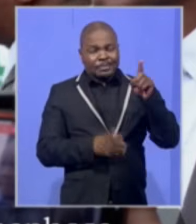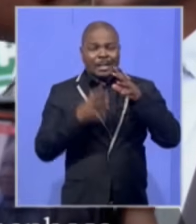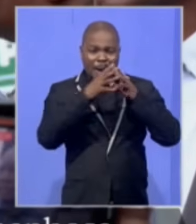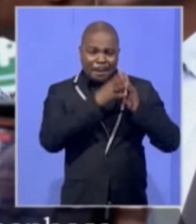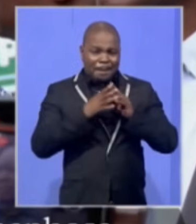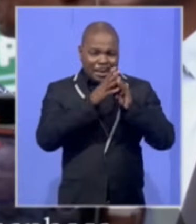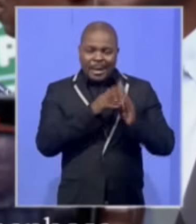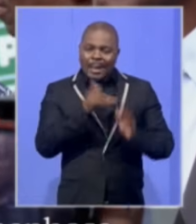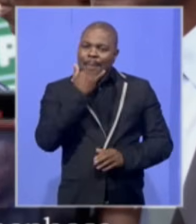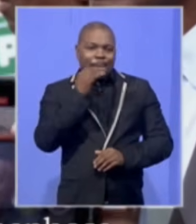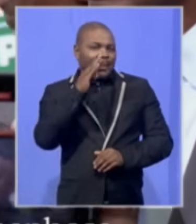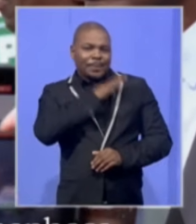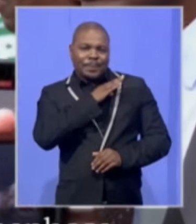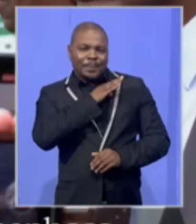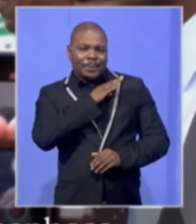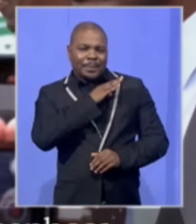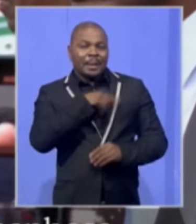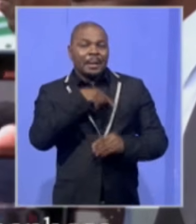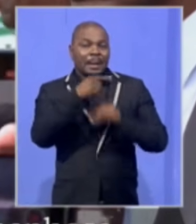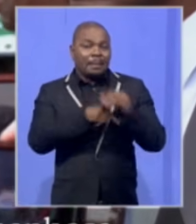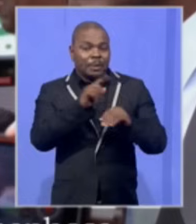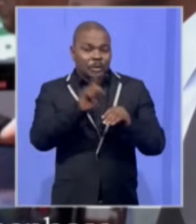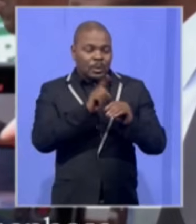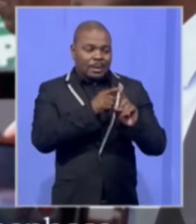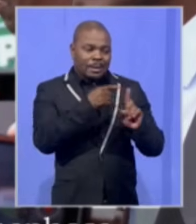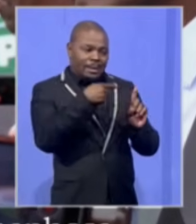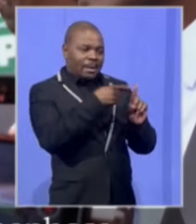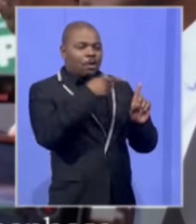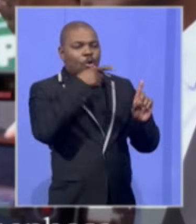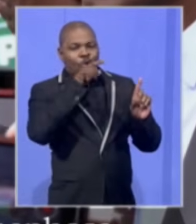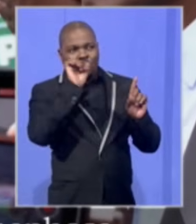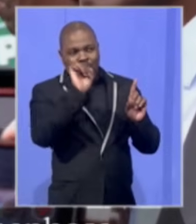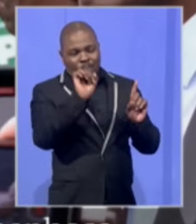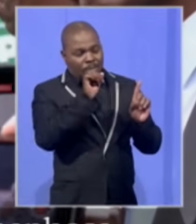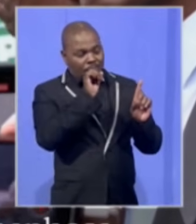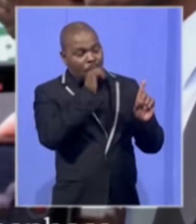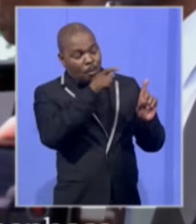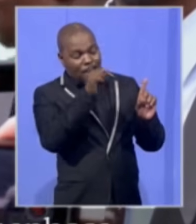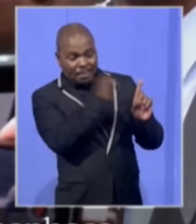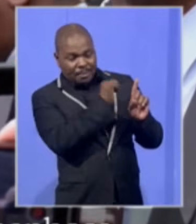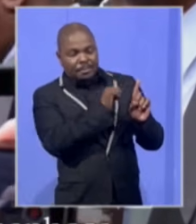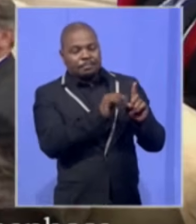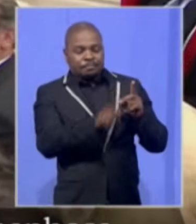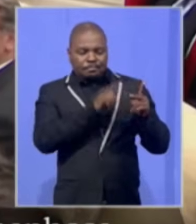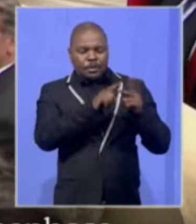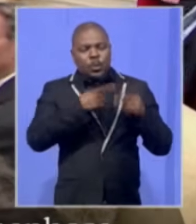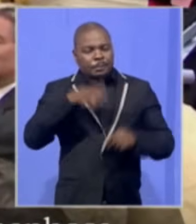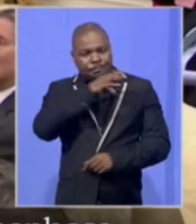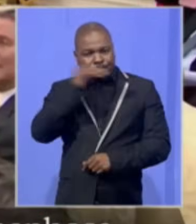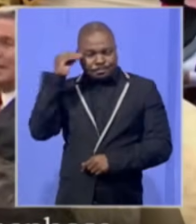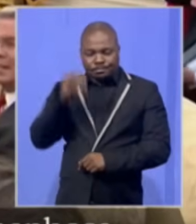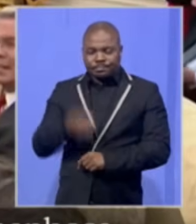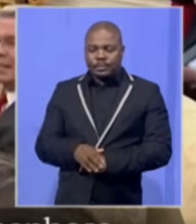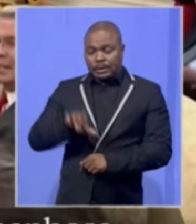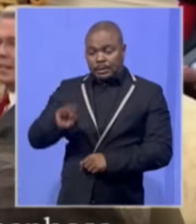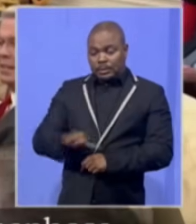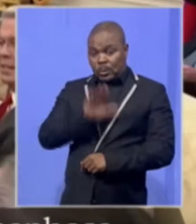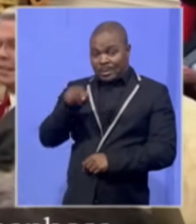United States, particularly about the remarks he made, and we have noted that. Pretoria ya re